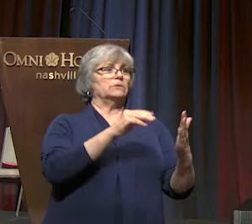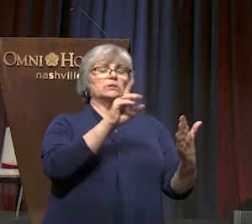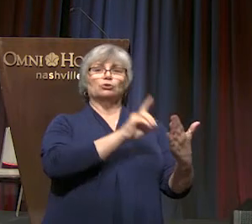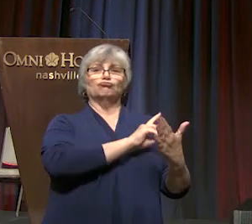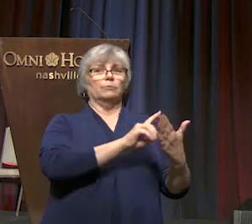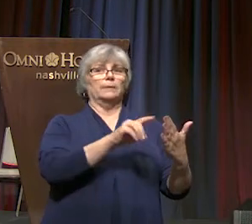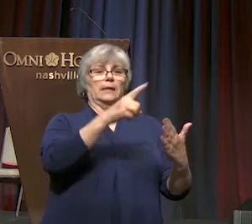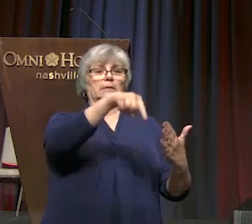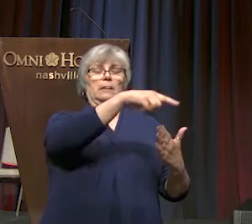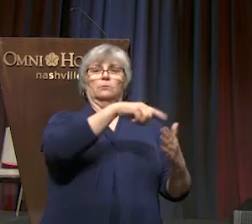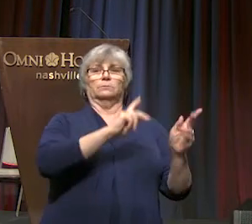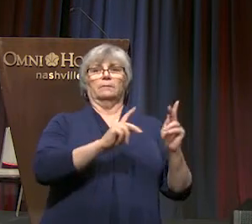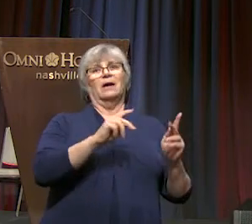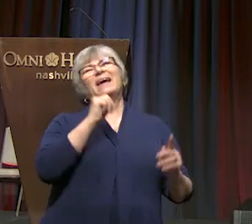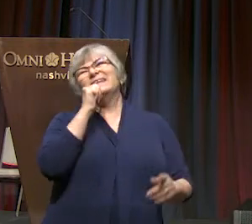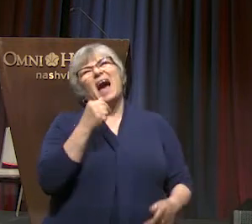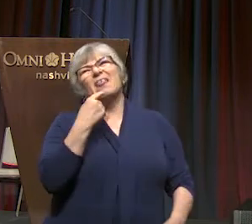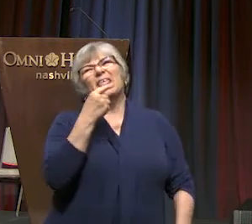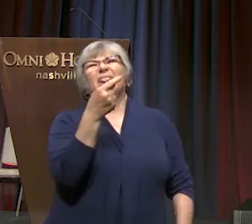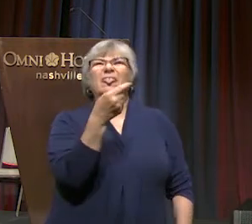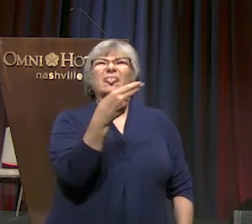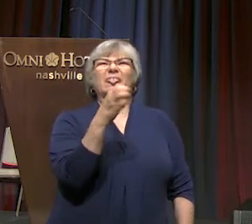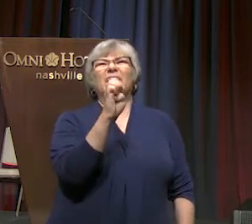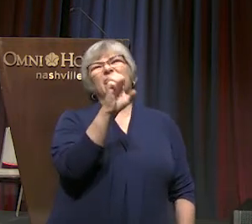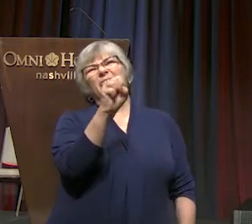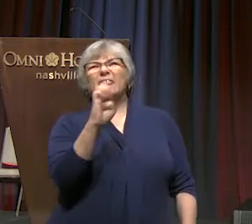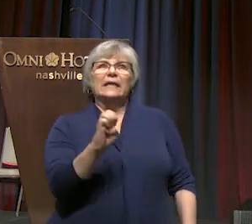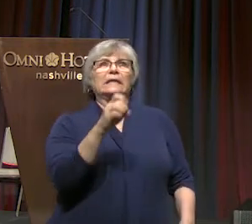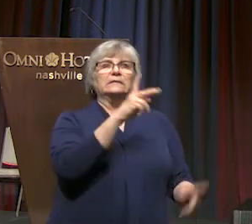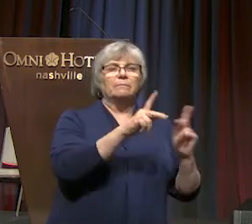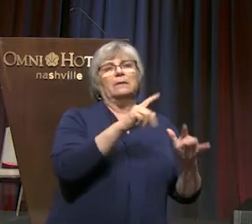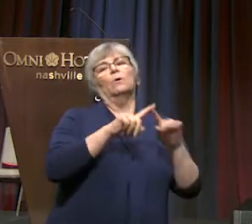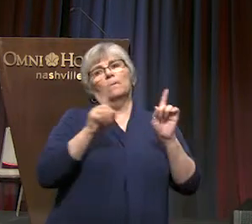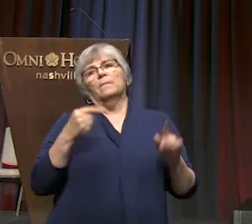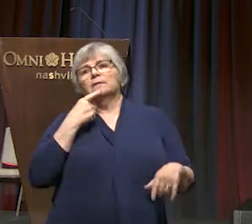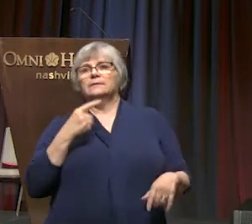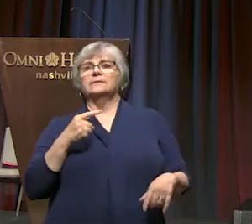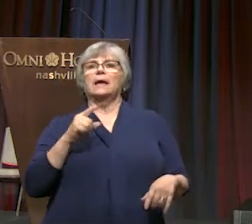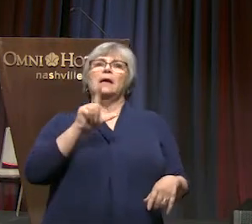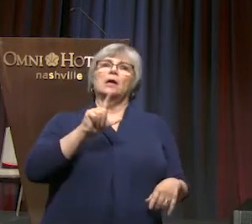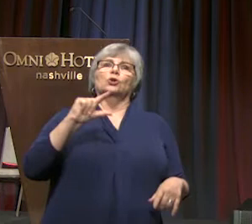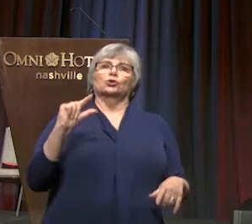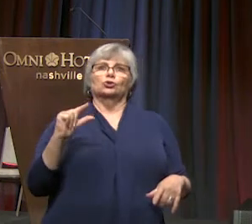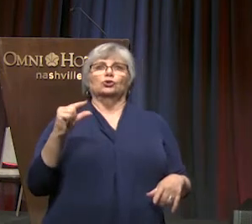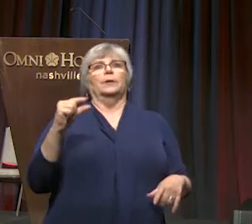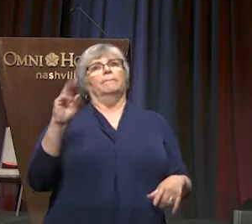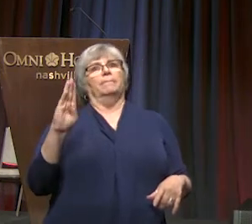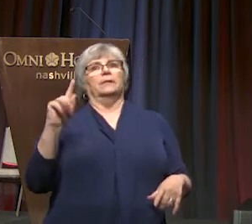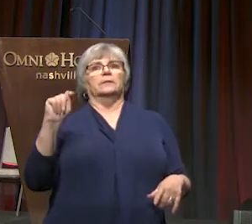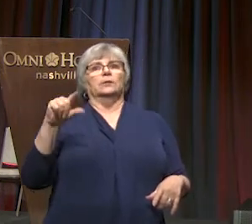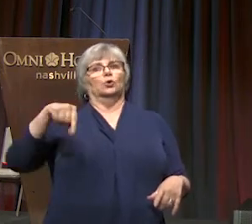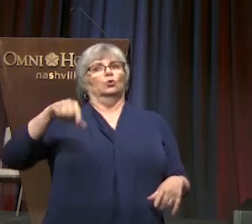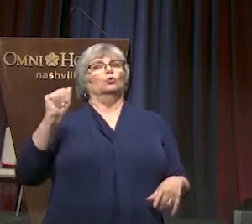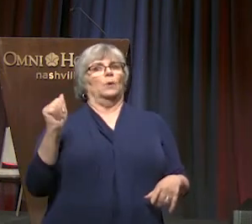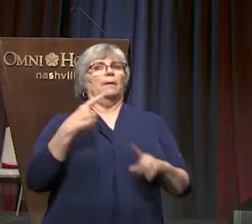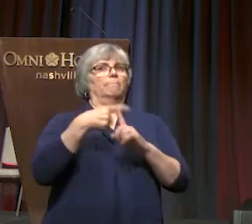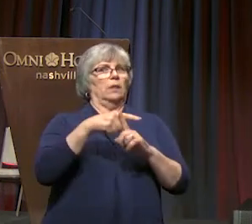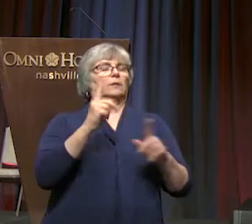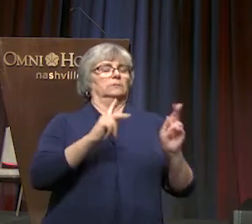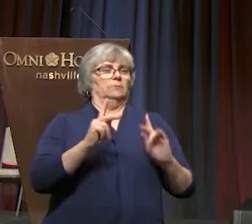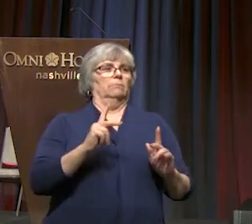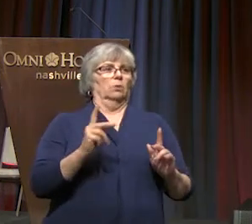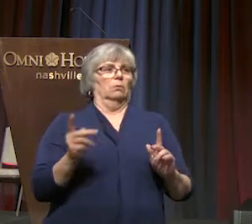these people. I shouldn't say these people, LGBTQA+ people. The